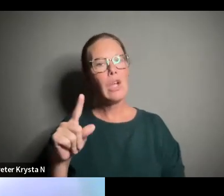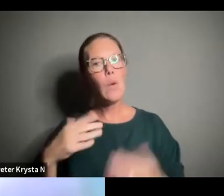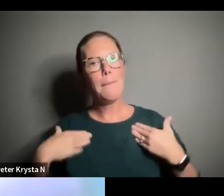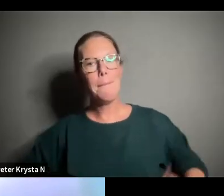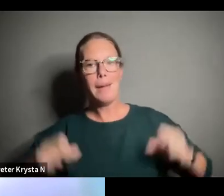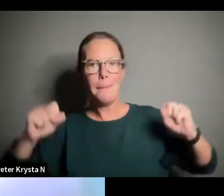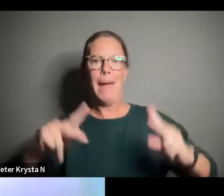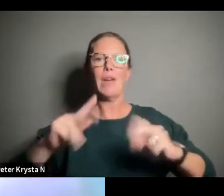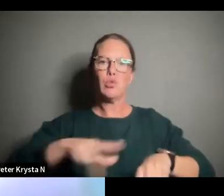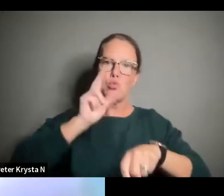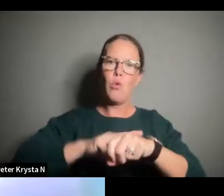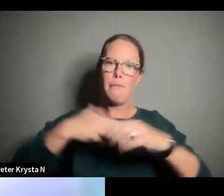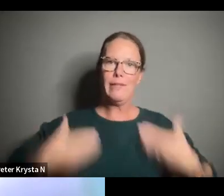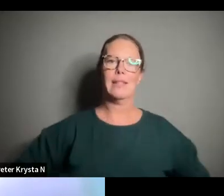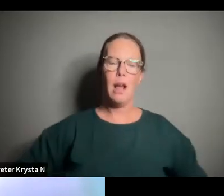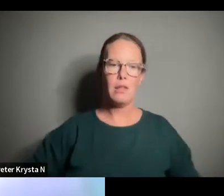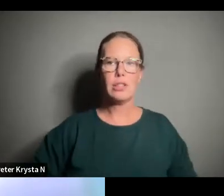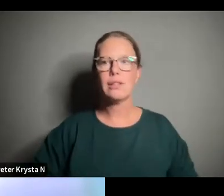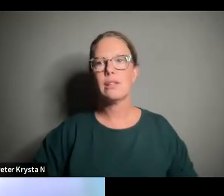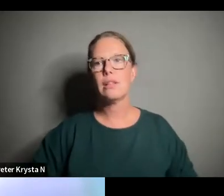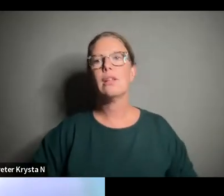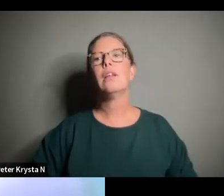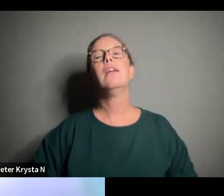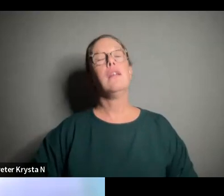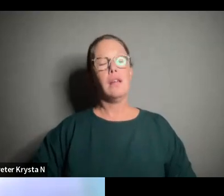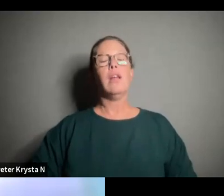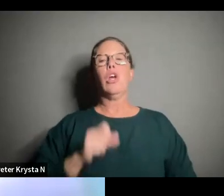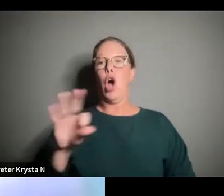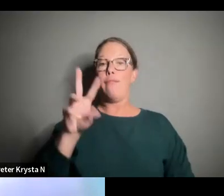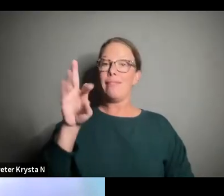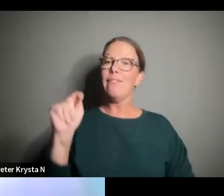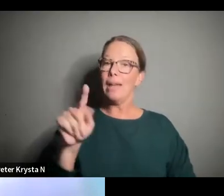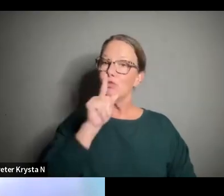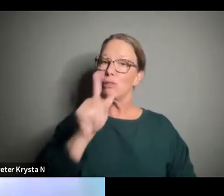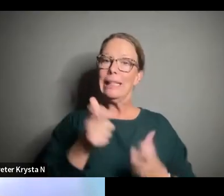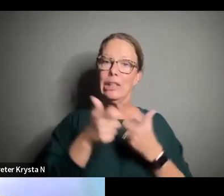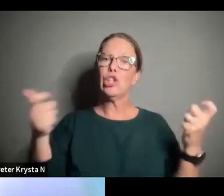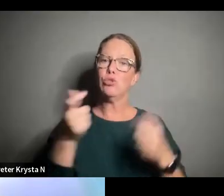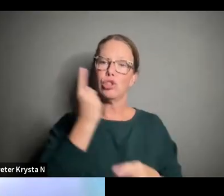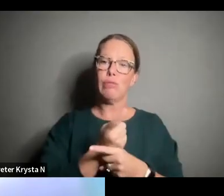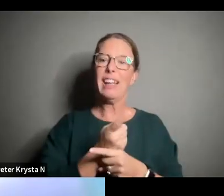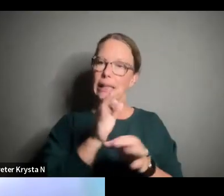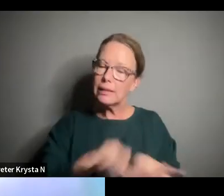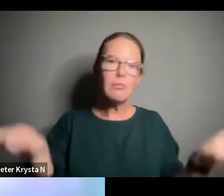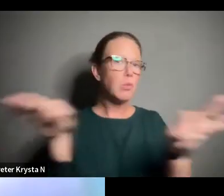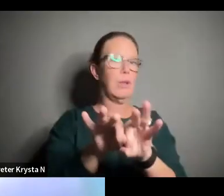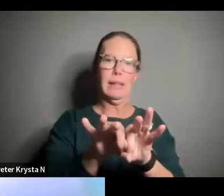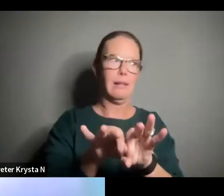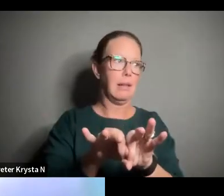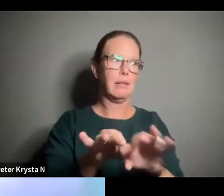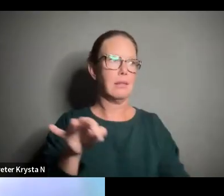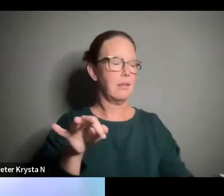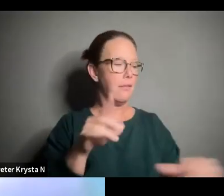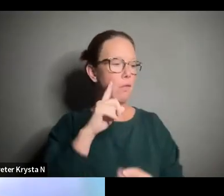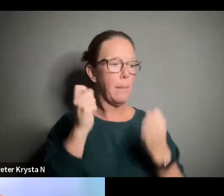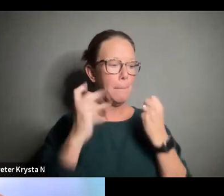normal physiology. Yeah, getting off the ventilator is huge. It's critically important for lots